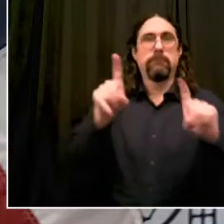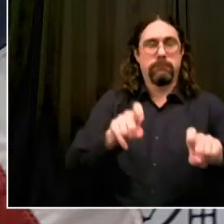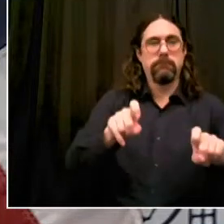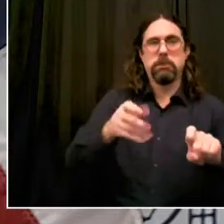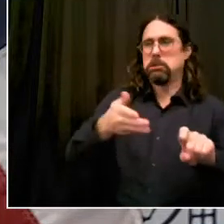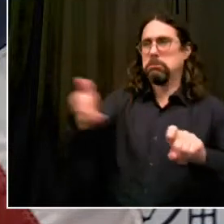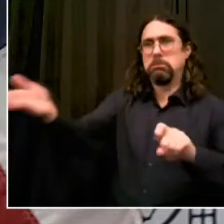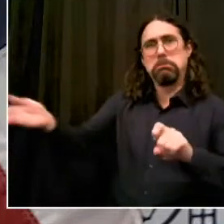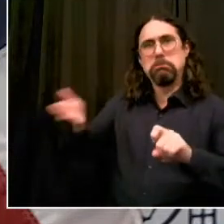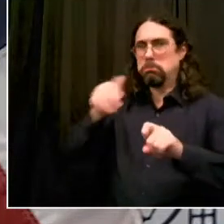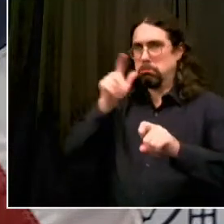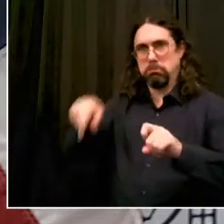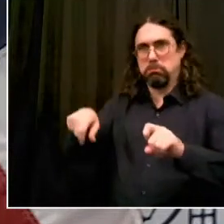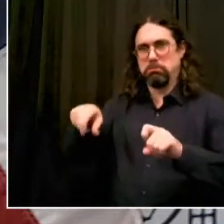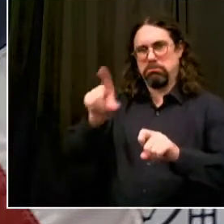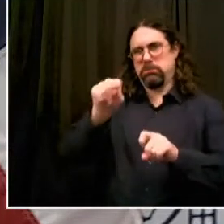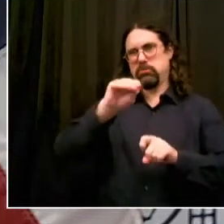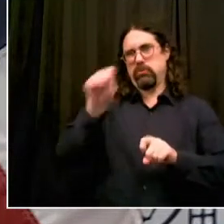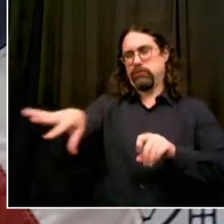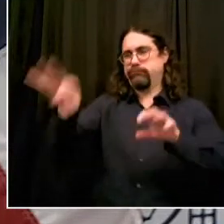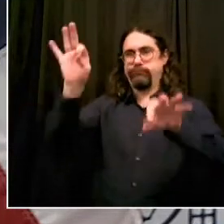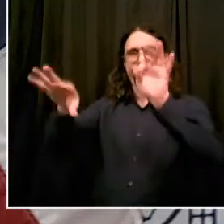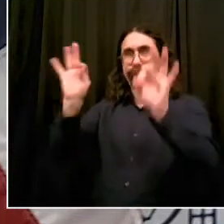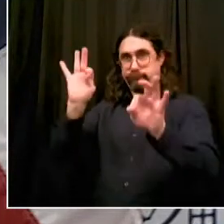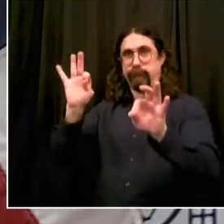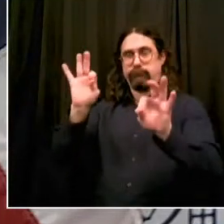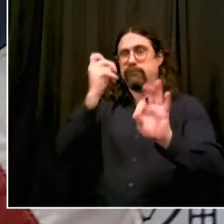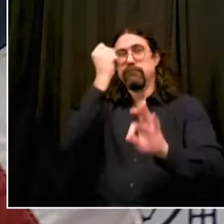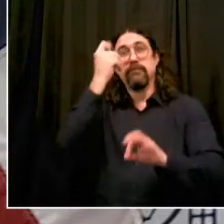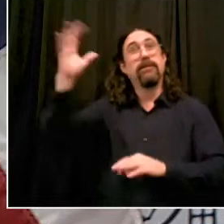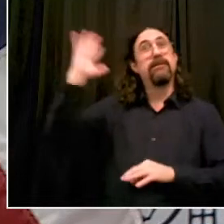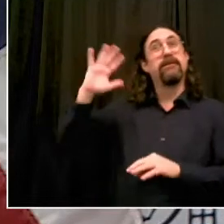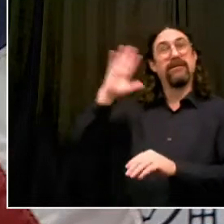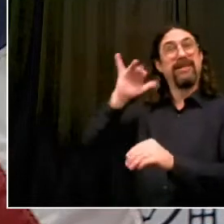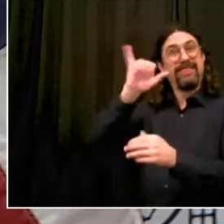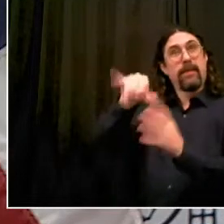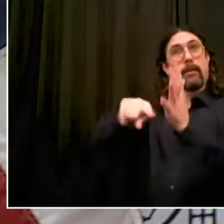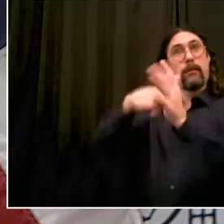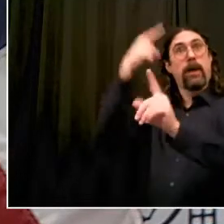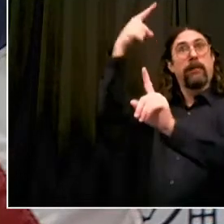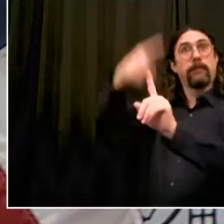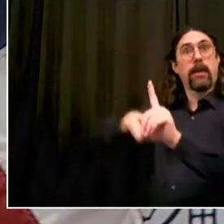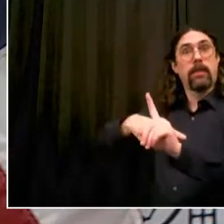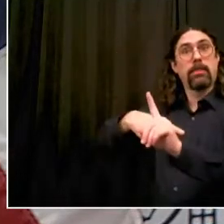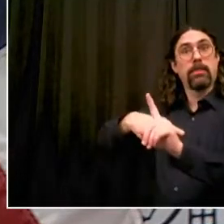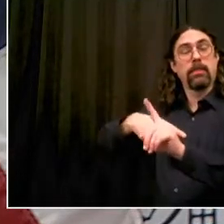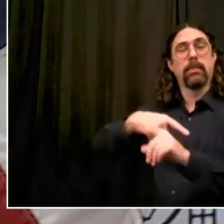state rules, and whatever additional measures we have to follow as a result, we will.